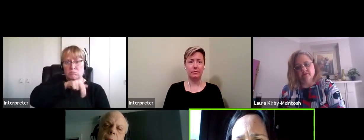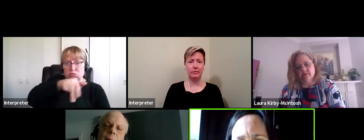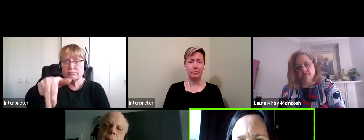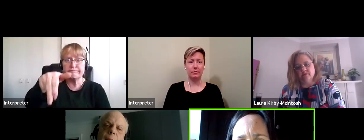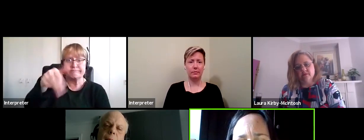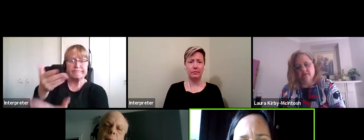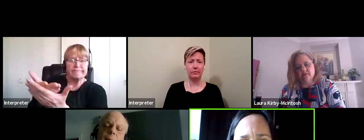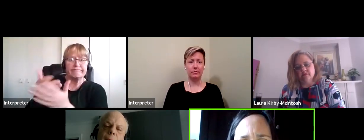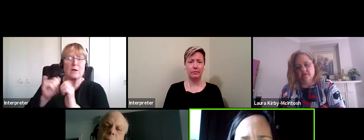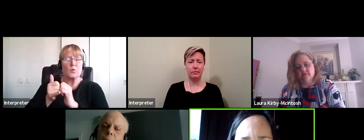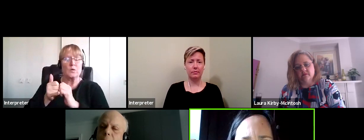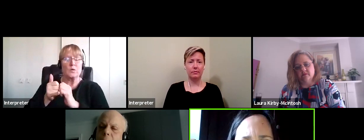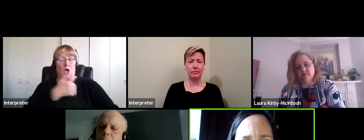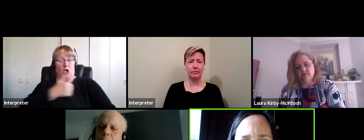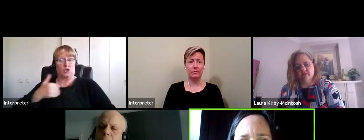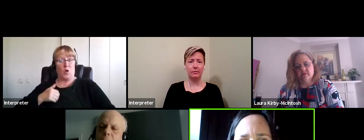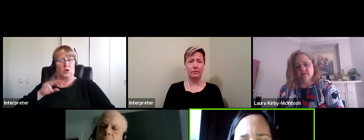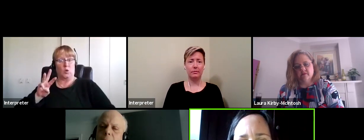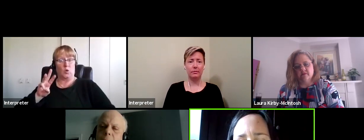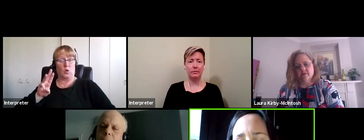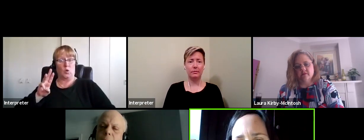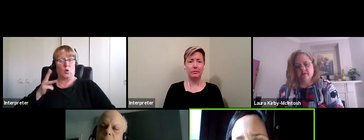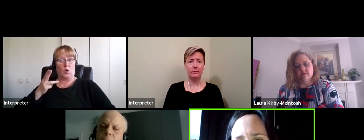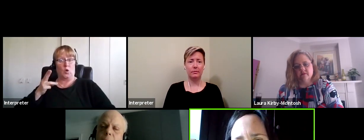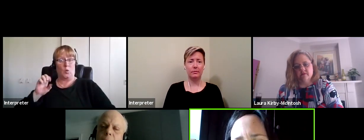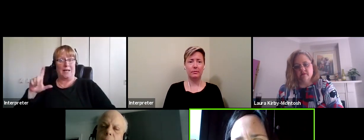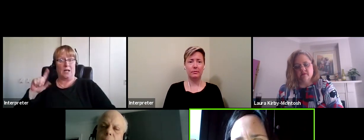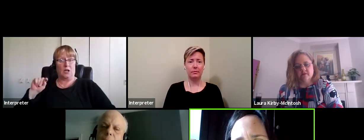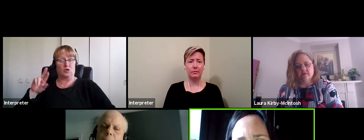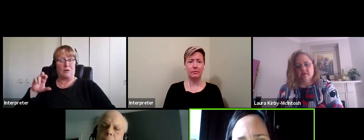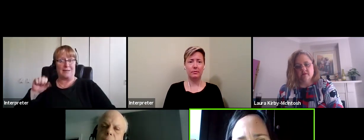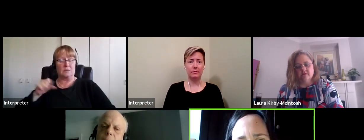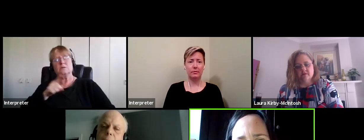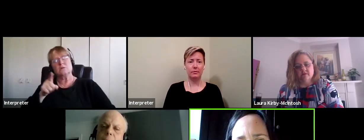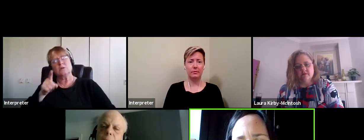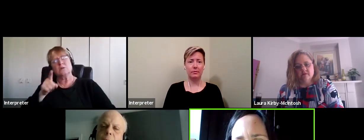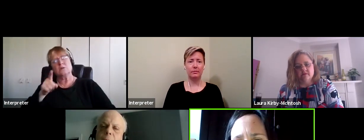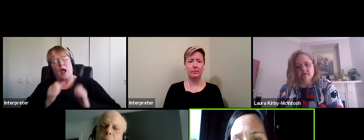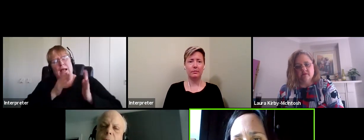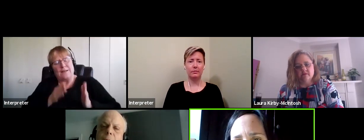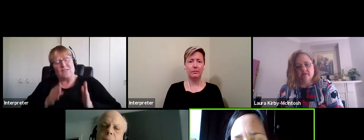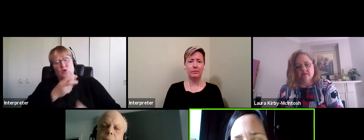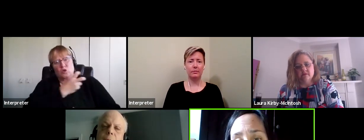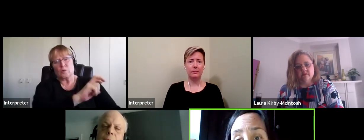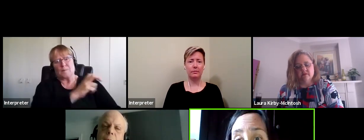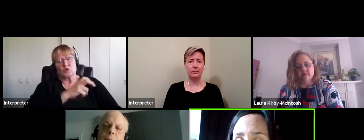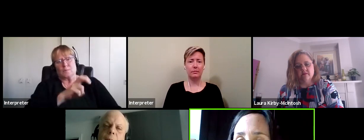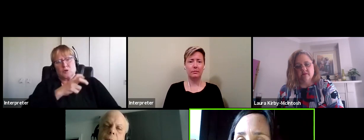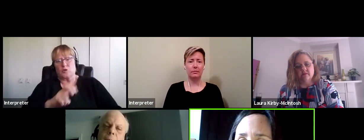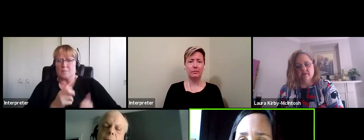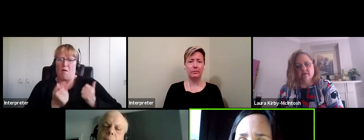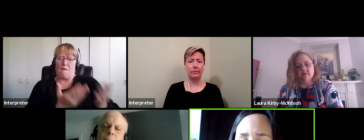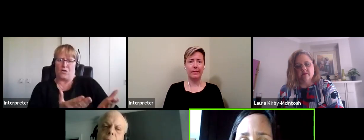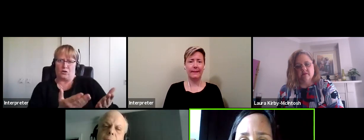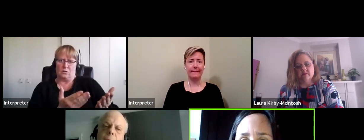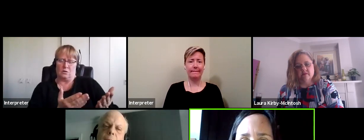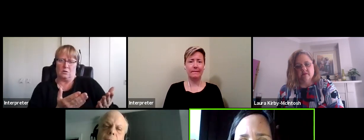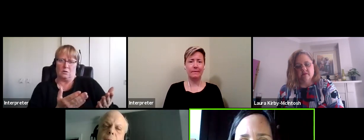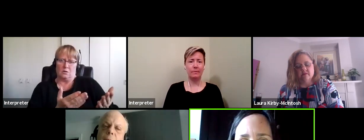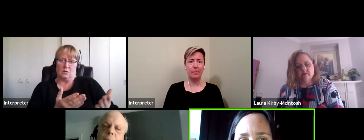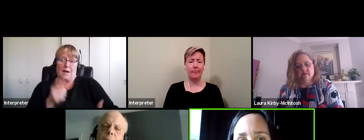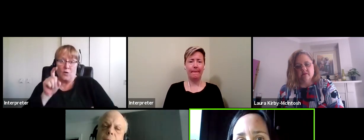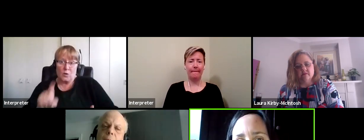example, in Toronto, Wheel-Trans has said that they will try to offer individual trips to individuals with disabilities who need to go to a COVID